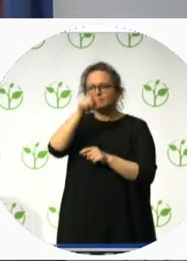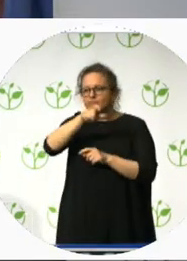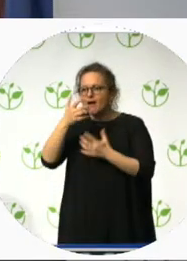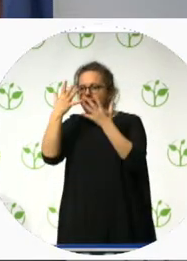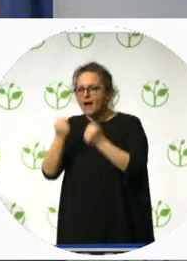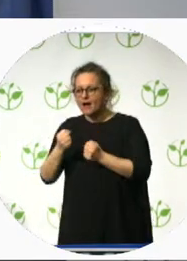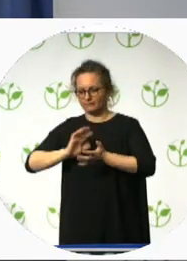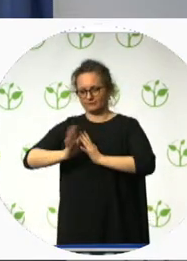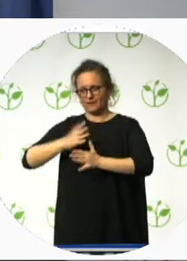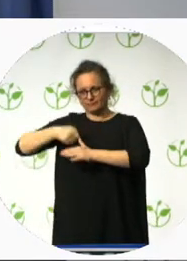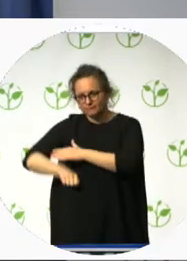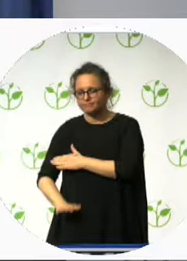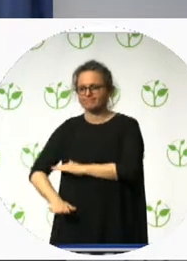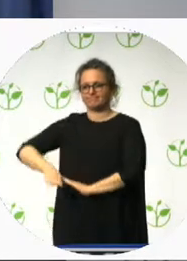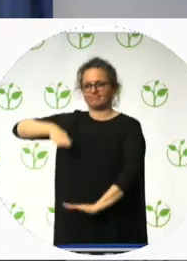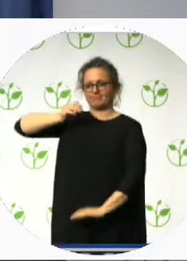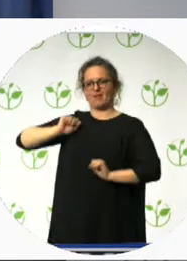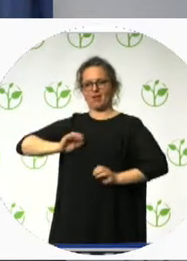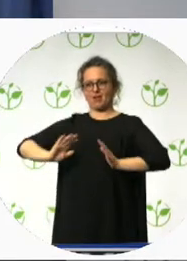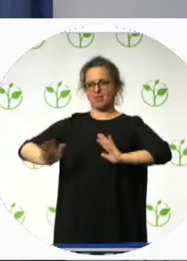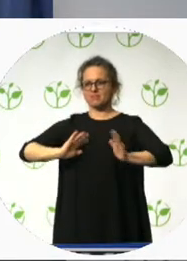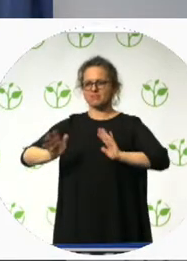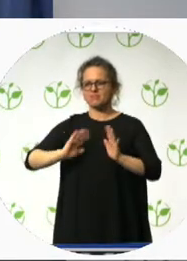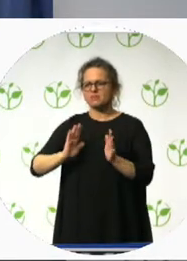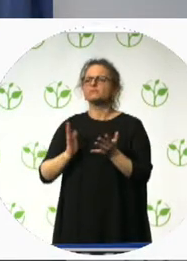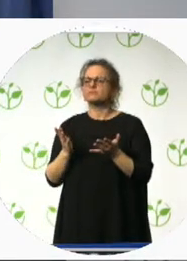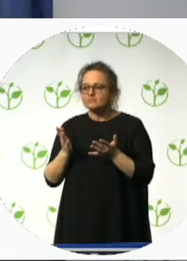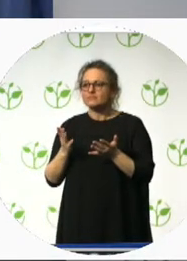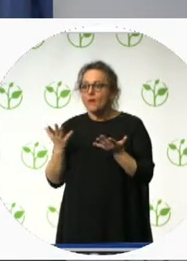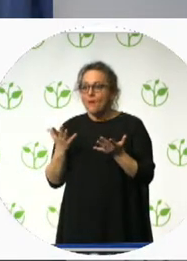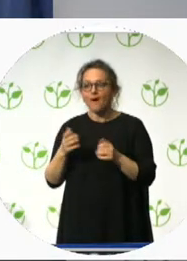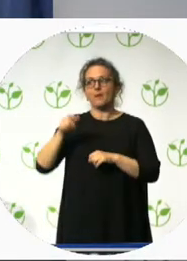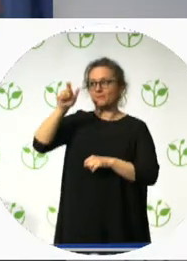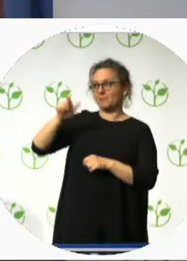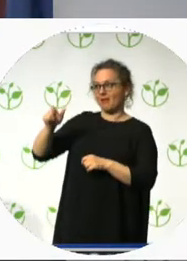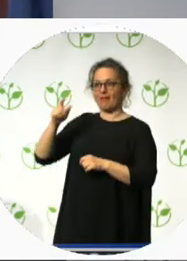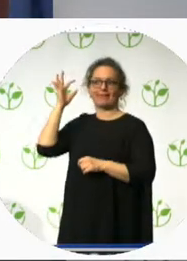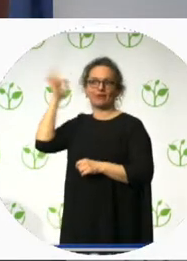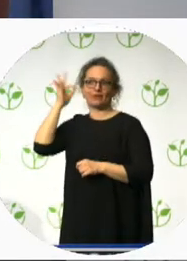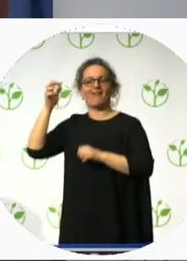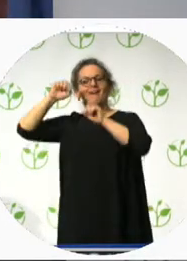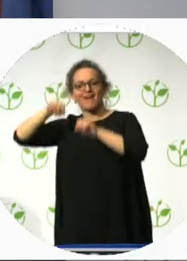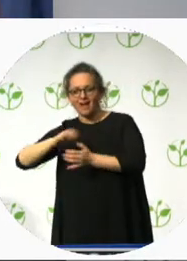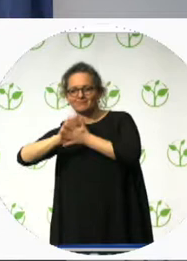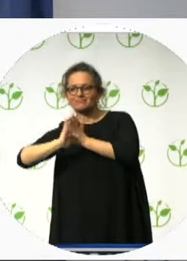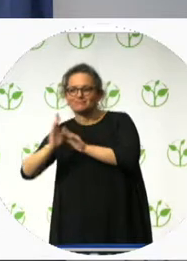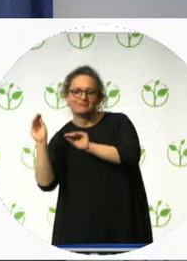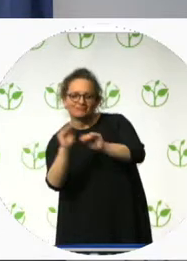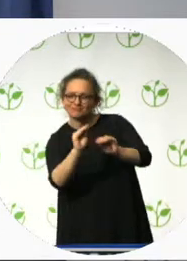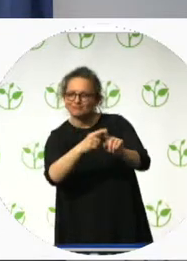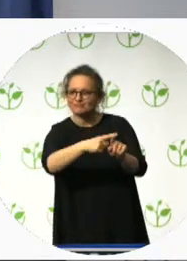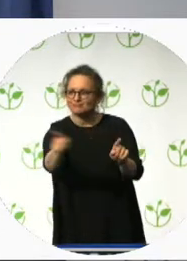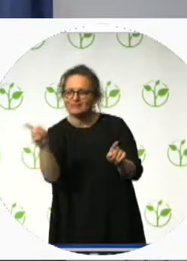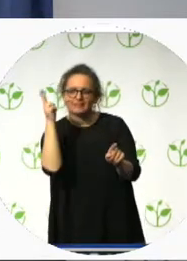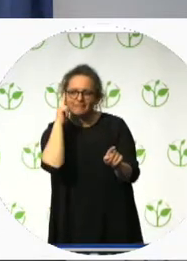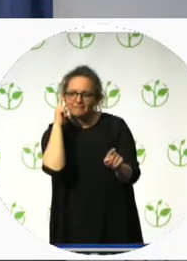they teach sign language. They teach different various topics to the deaf people. And we